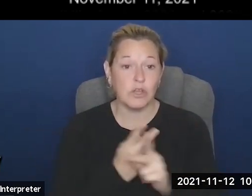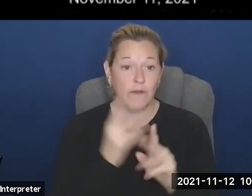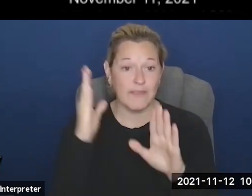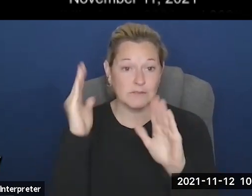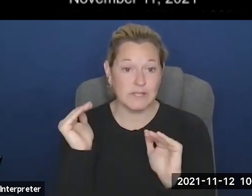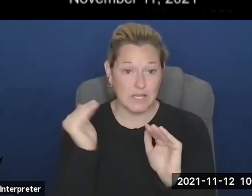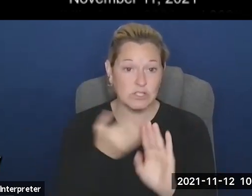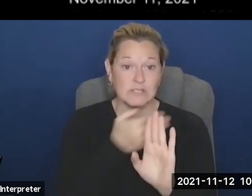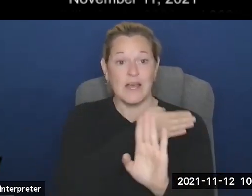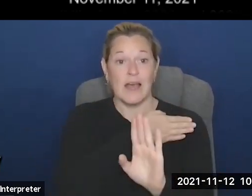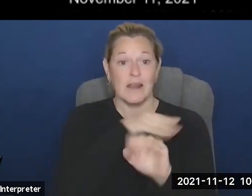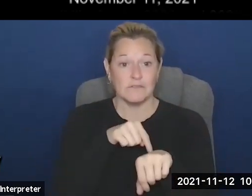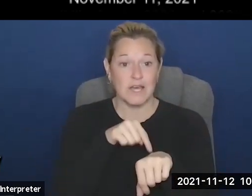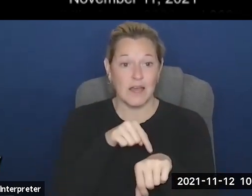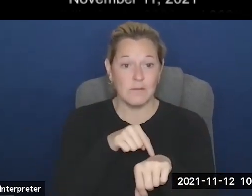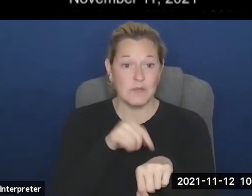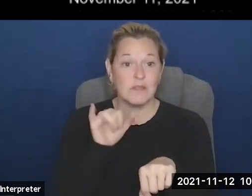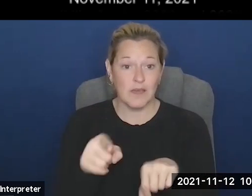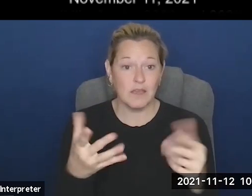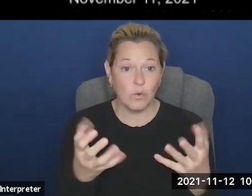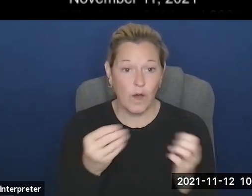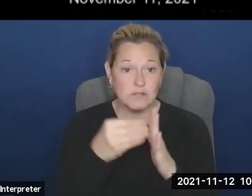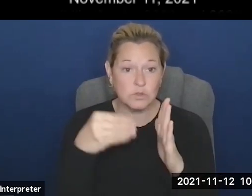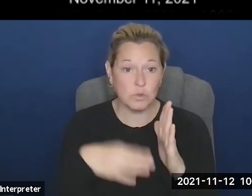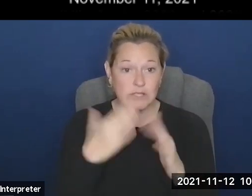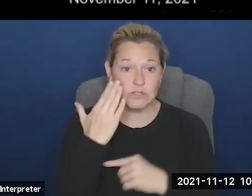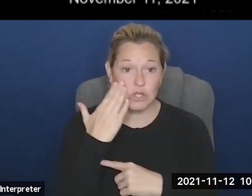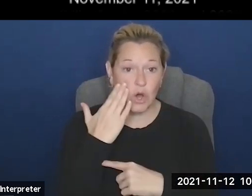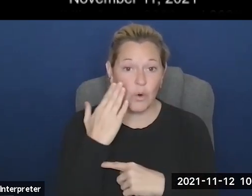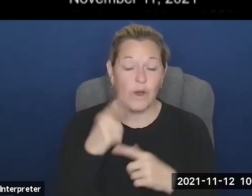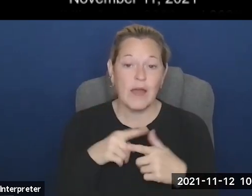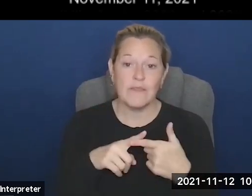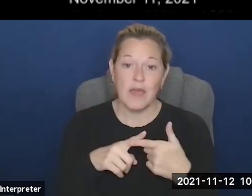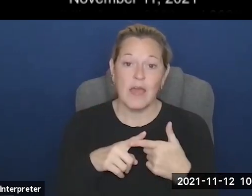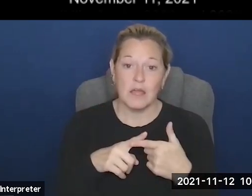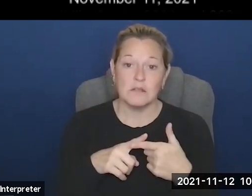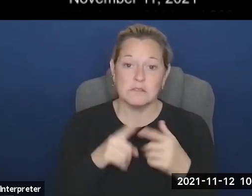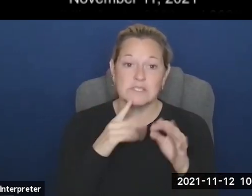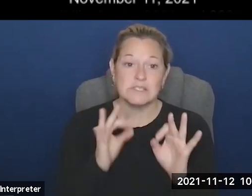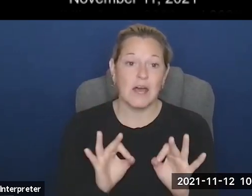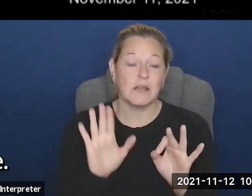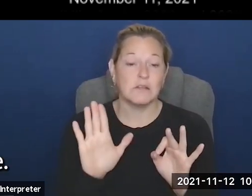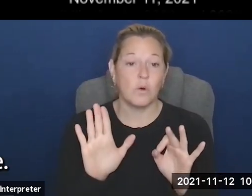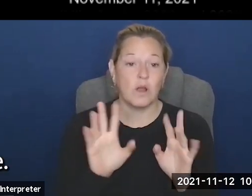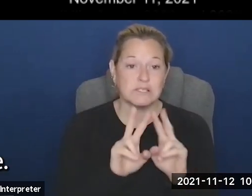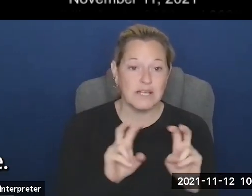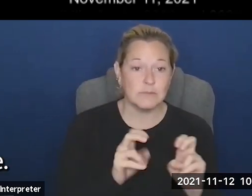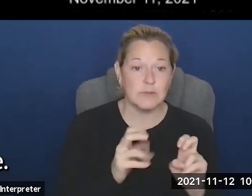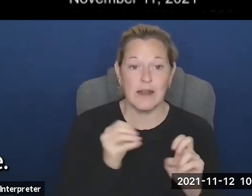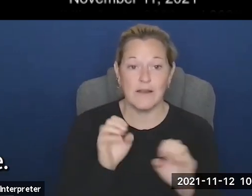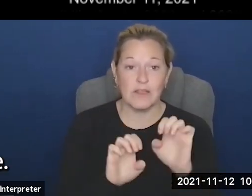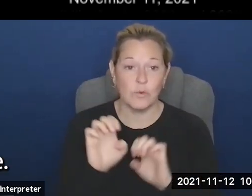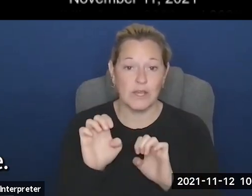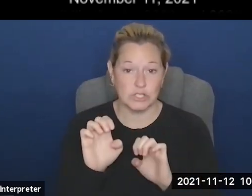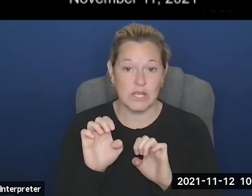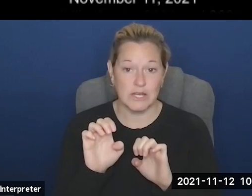time that you want the students to know, and then design your assessment and evaluation practices. But that's not always done